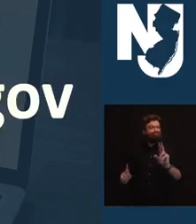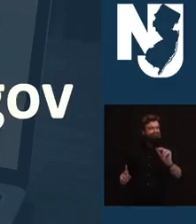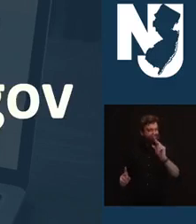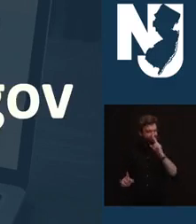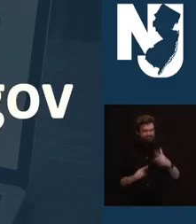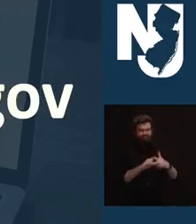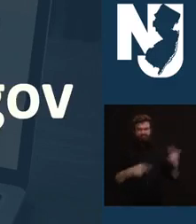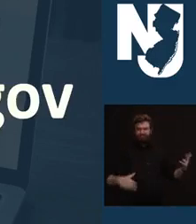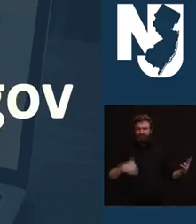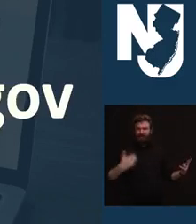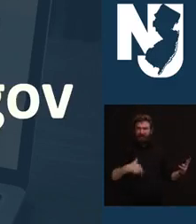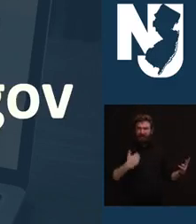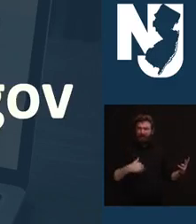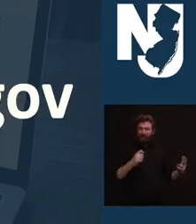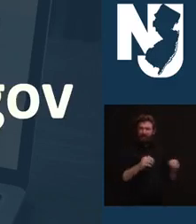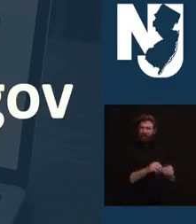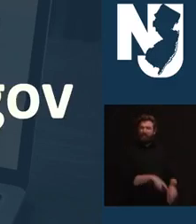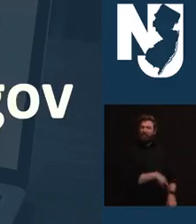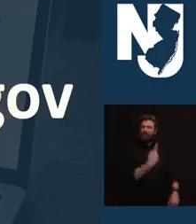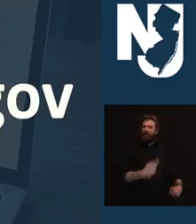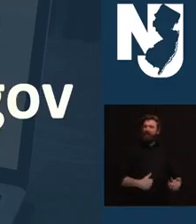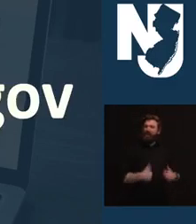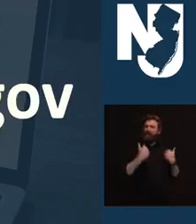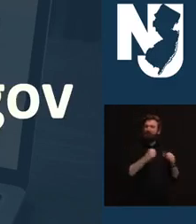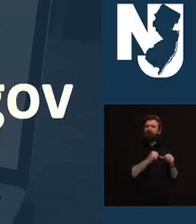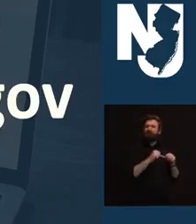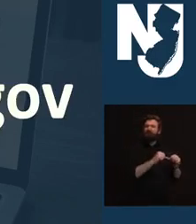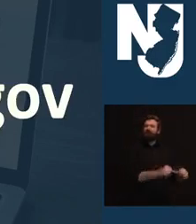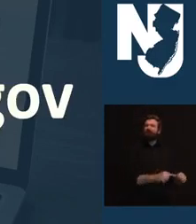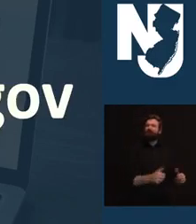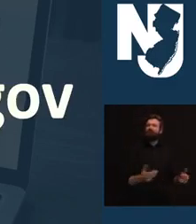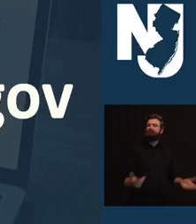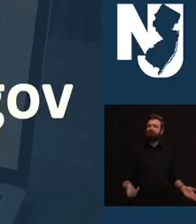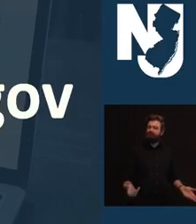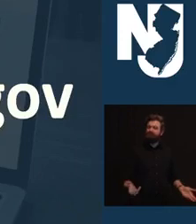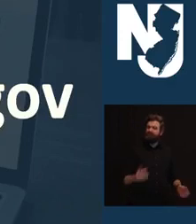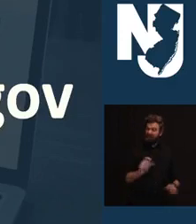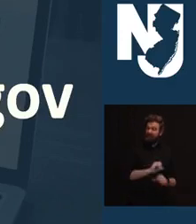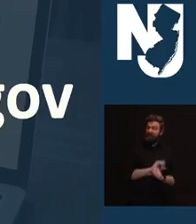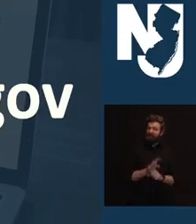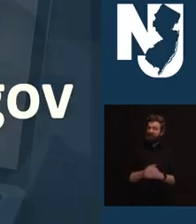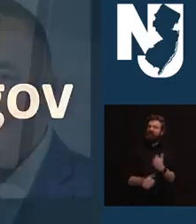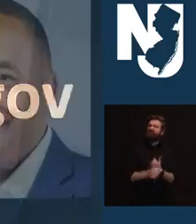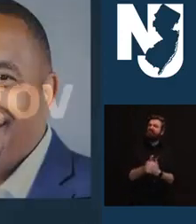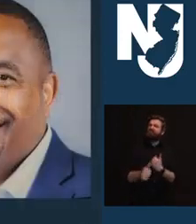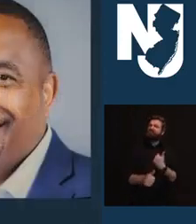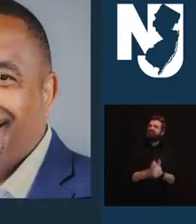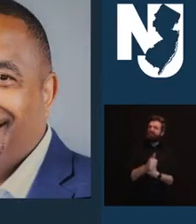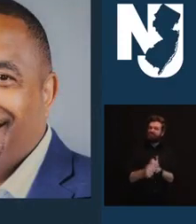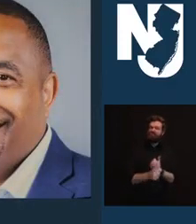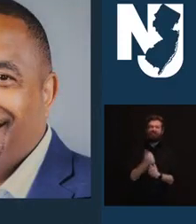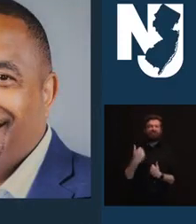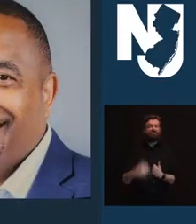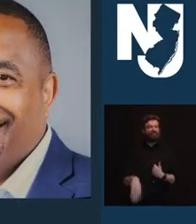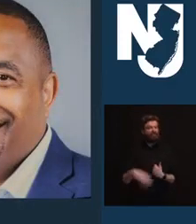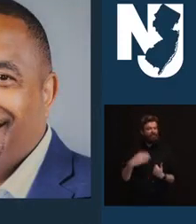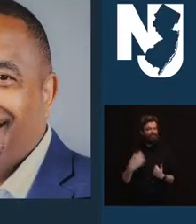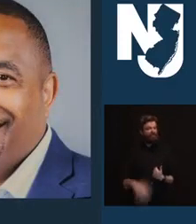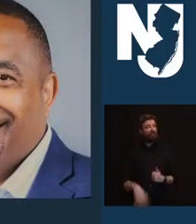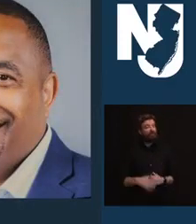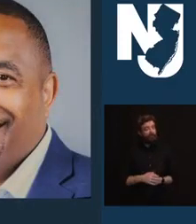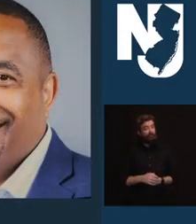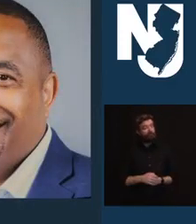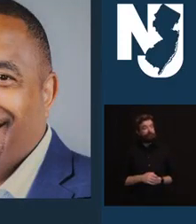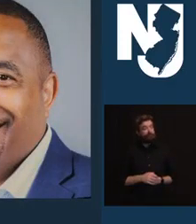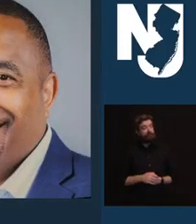protect first and foremost, but this thing is lethal in so many ways. Next up, I want to turn our attention to the Brick City, the